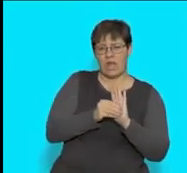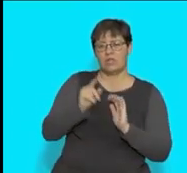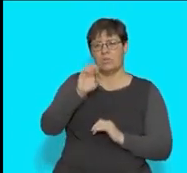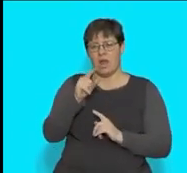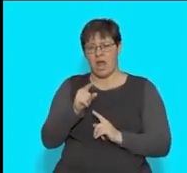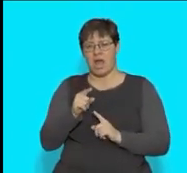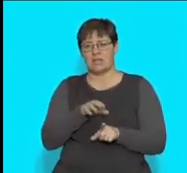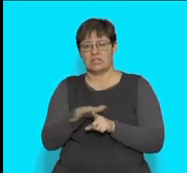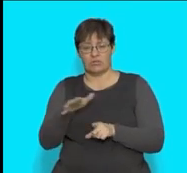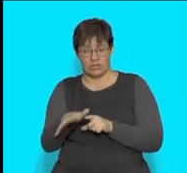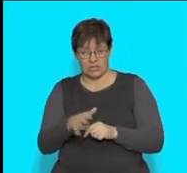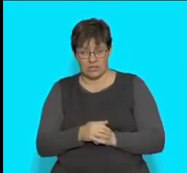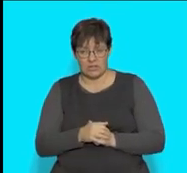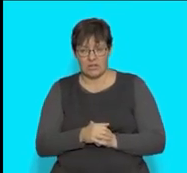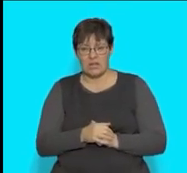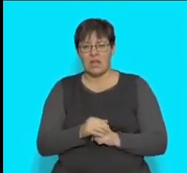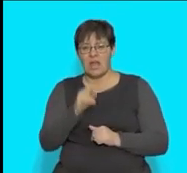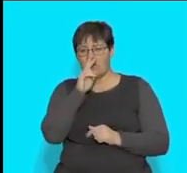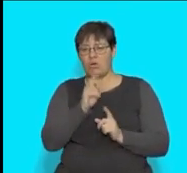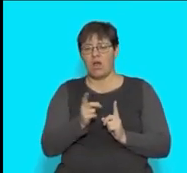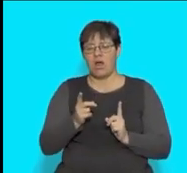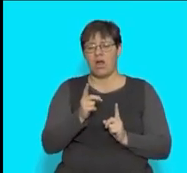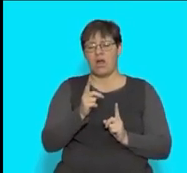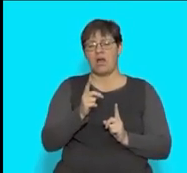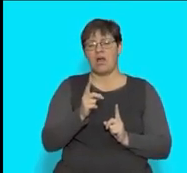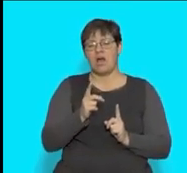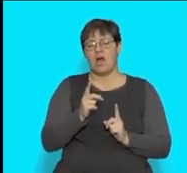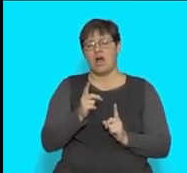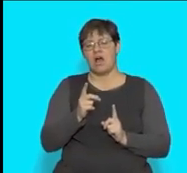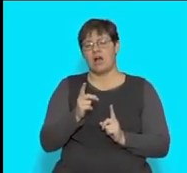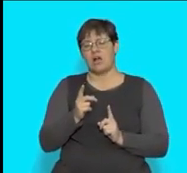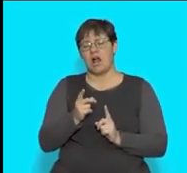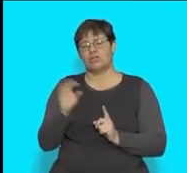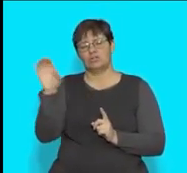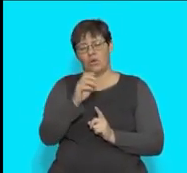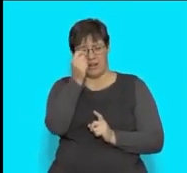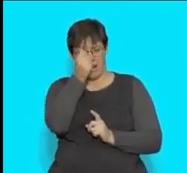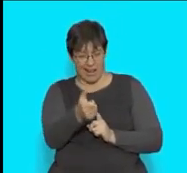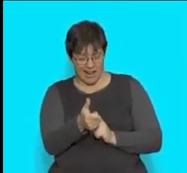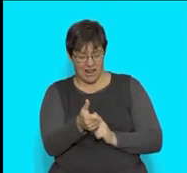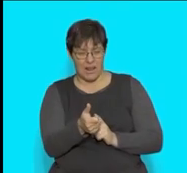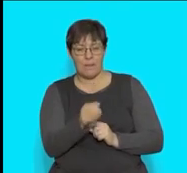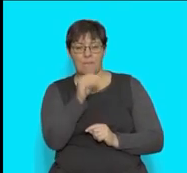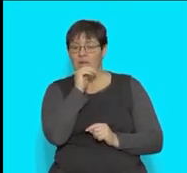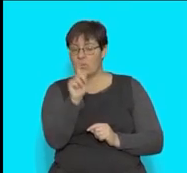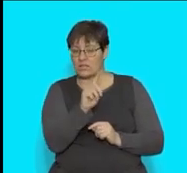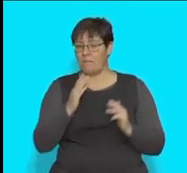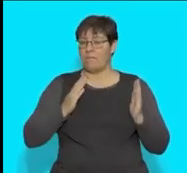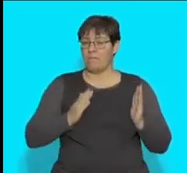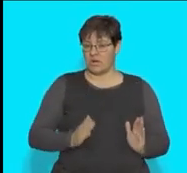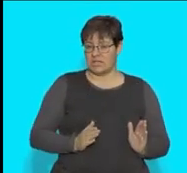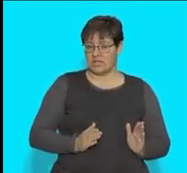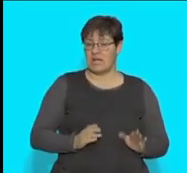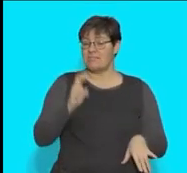tubular secretion. And when we look at salt, when we have too little salt, what is going to happen is